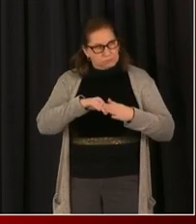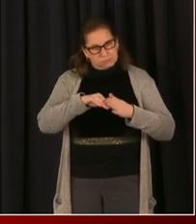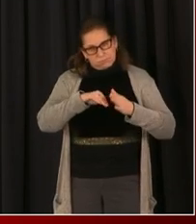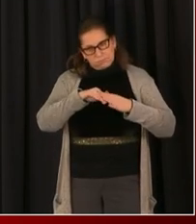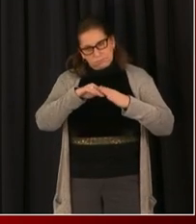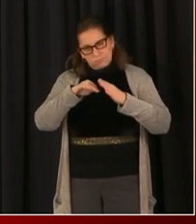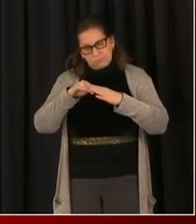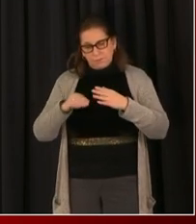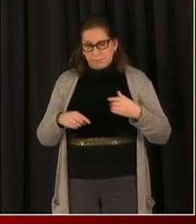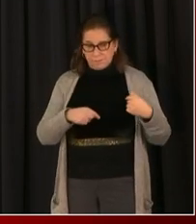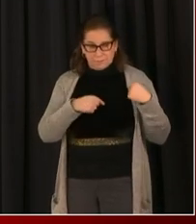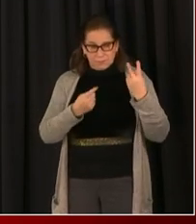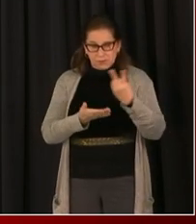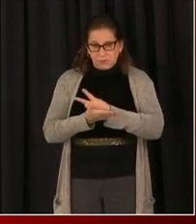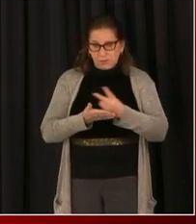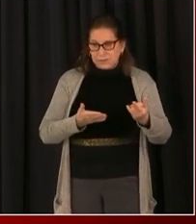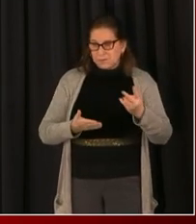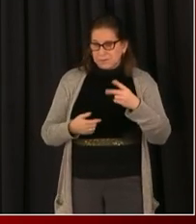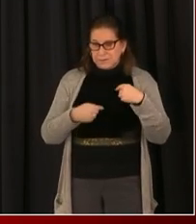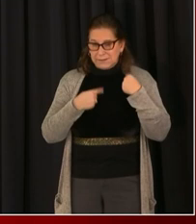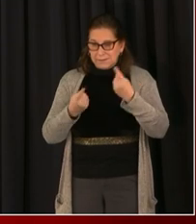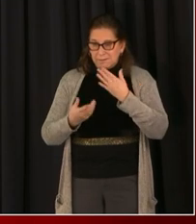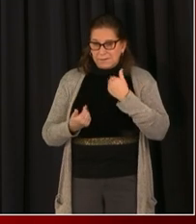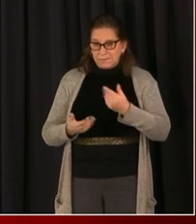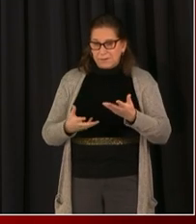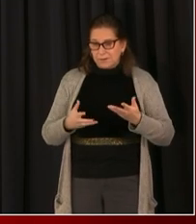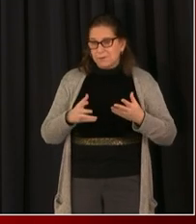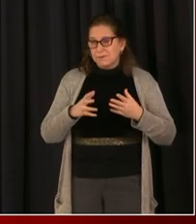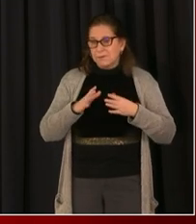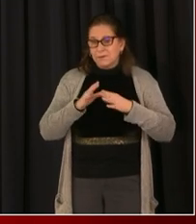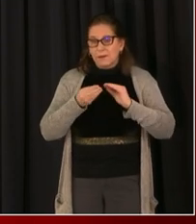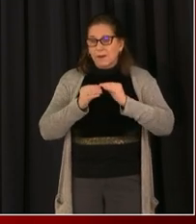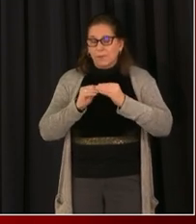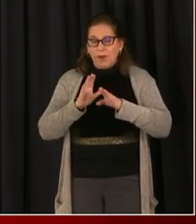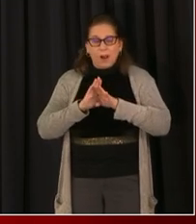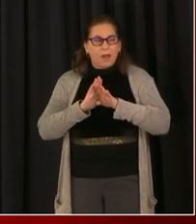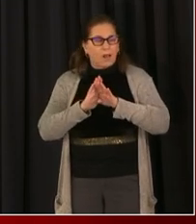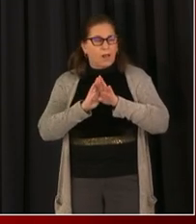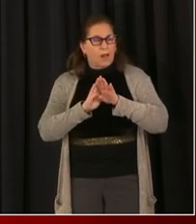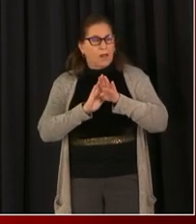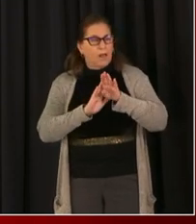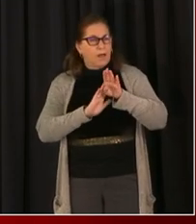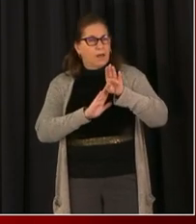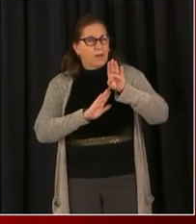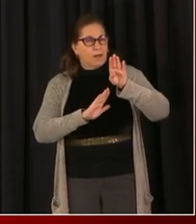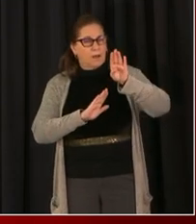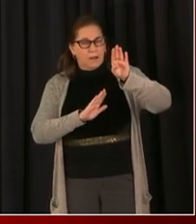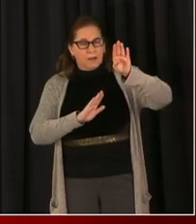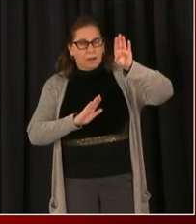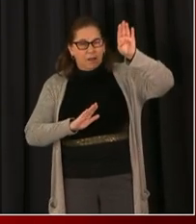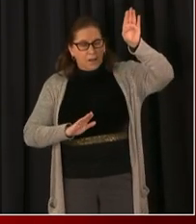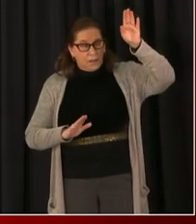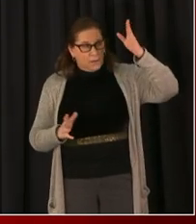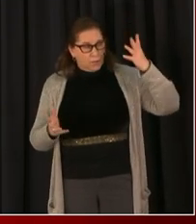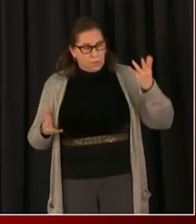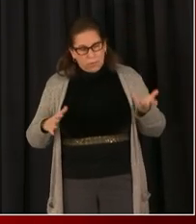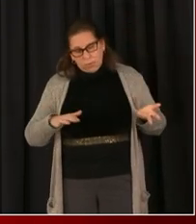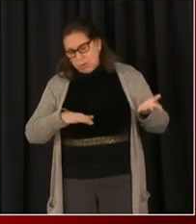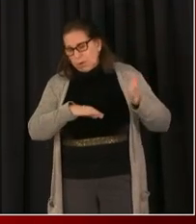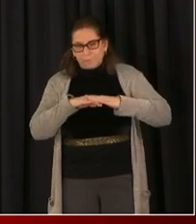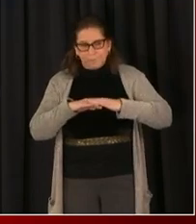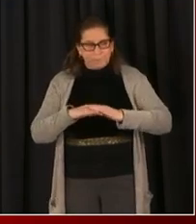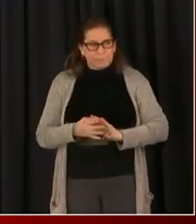from Thanksgiving, which I think is the time period where you would, from Thanksgiving, where you Exactly. see more cases.